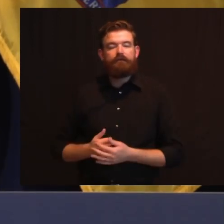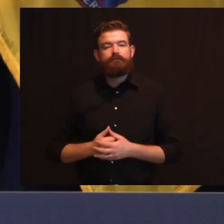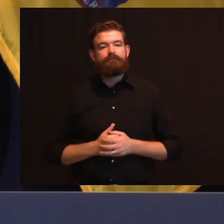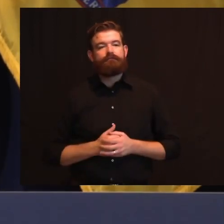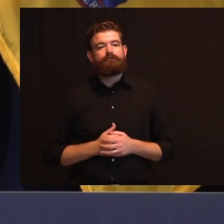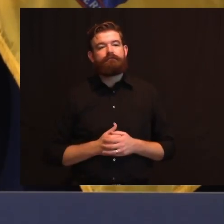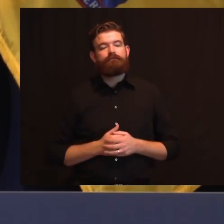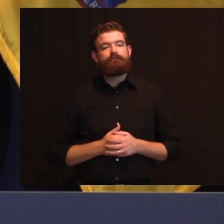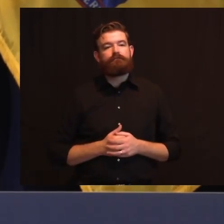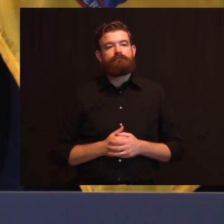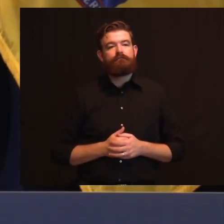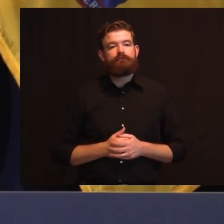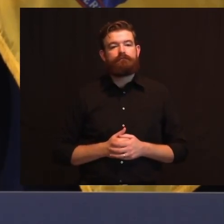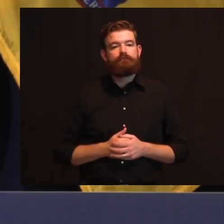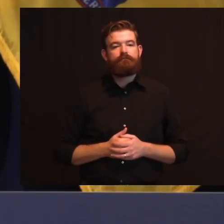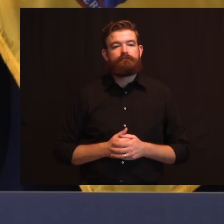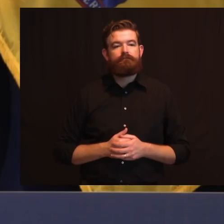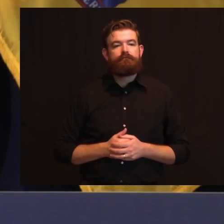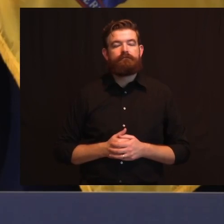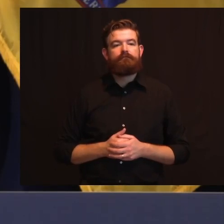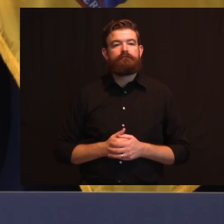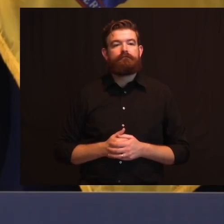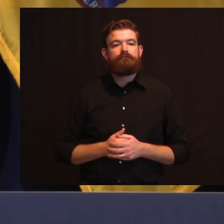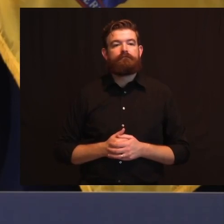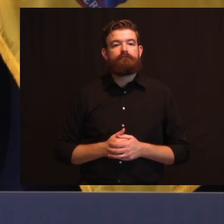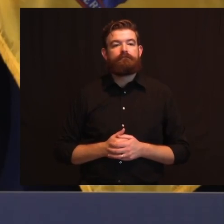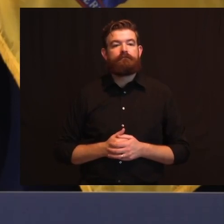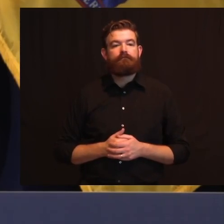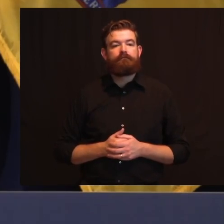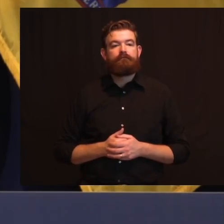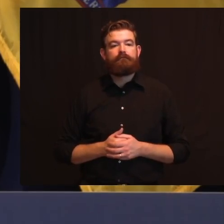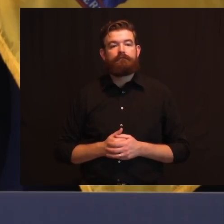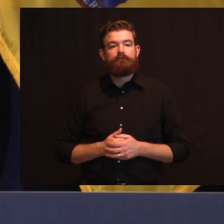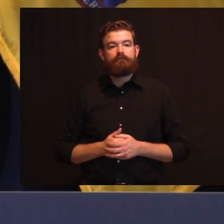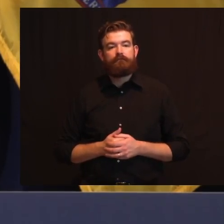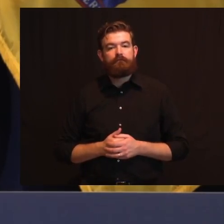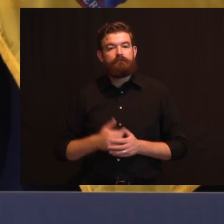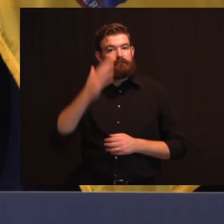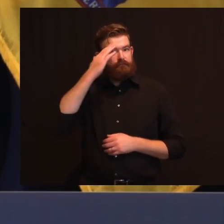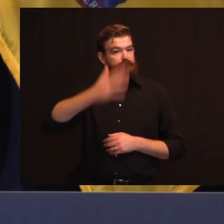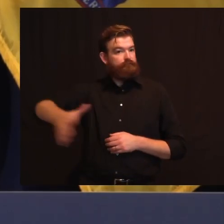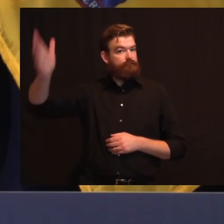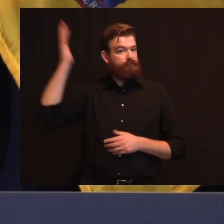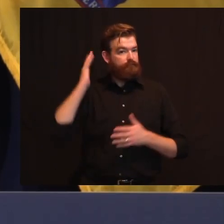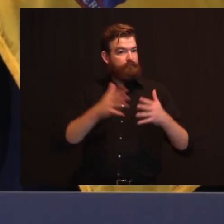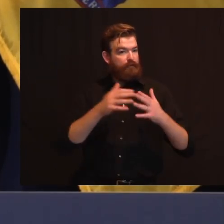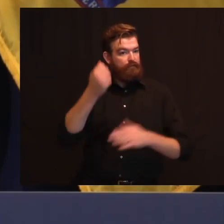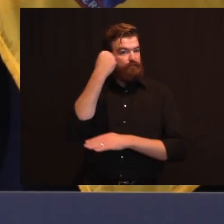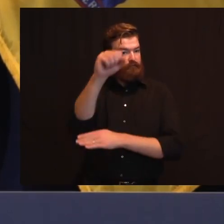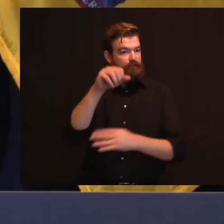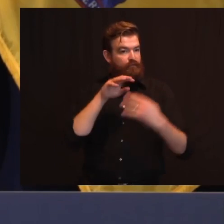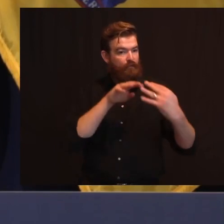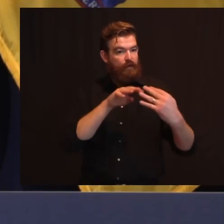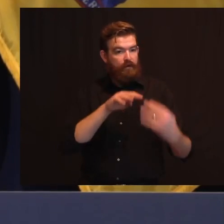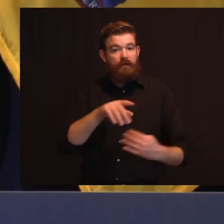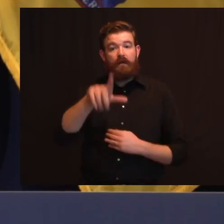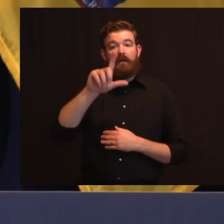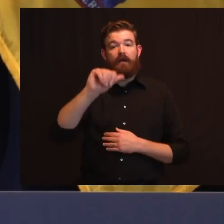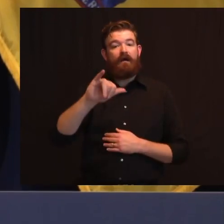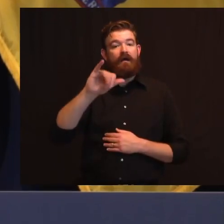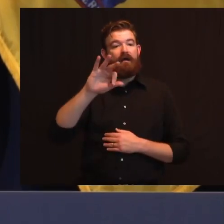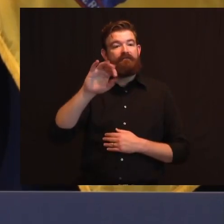Pershing, if my memory serves me correct. So God bless our brothers and sisters on the West Coast. God bless everyone and